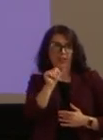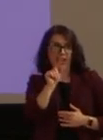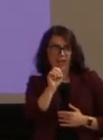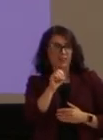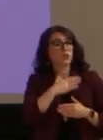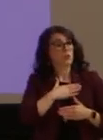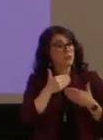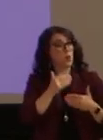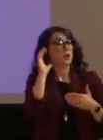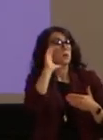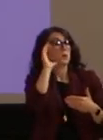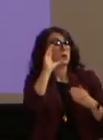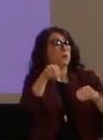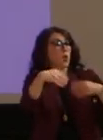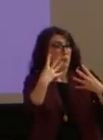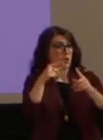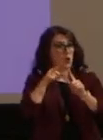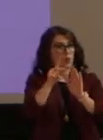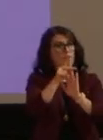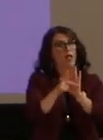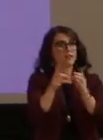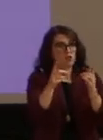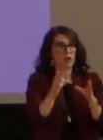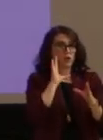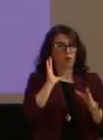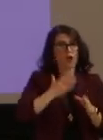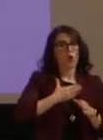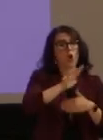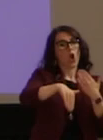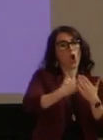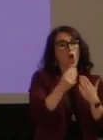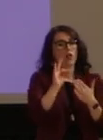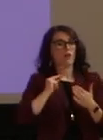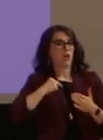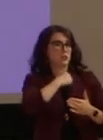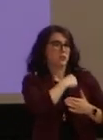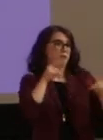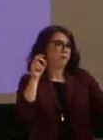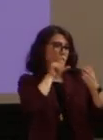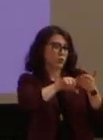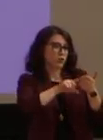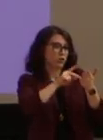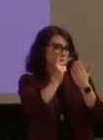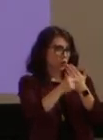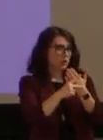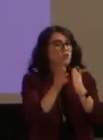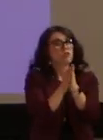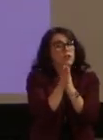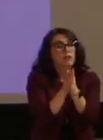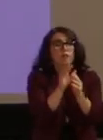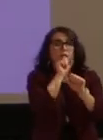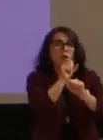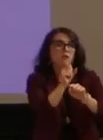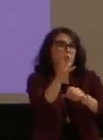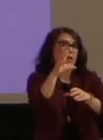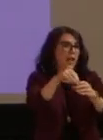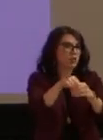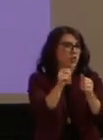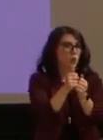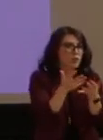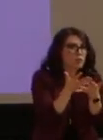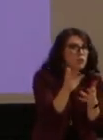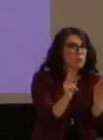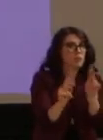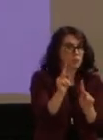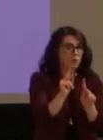search for Kate Blazinski, or Policy Director for All of Us Research Program. She really loves engaging with researchers around the program and some of these issues that we're